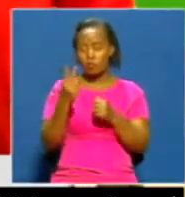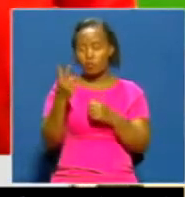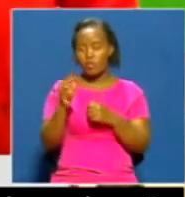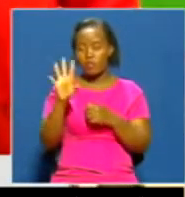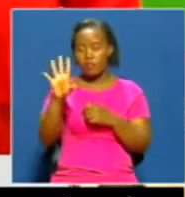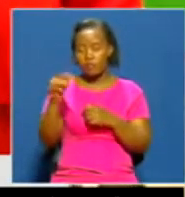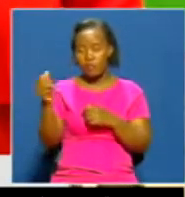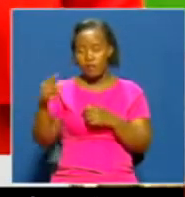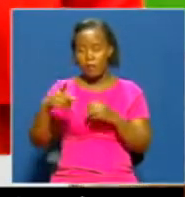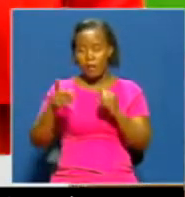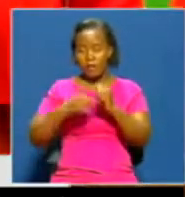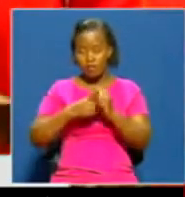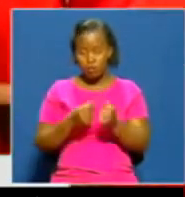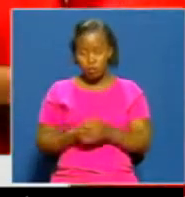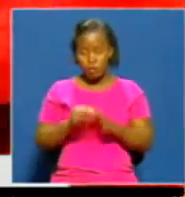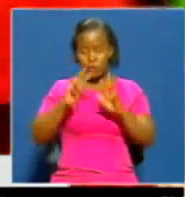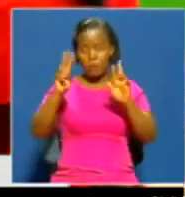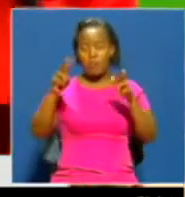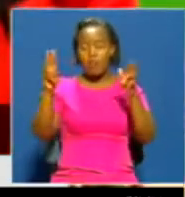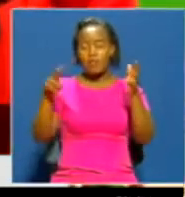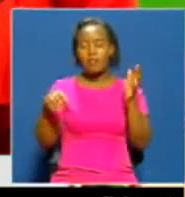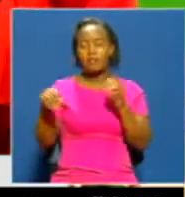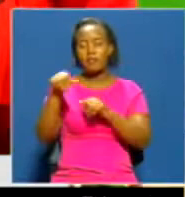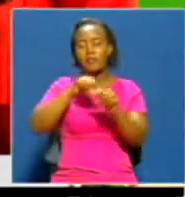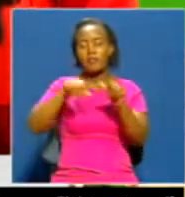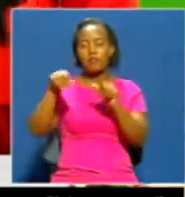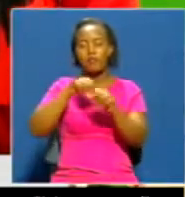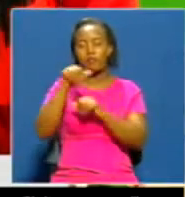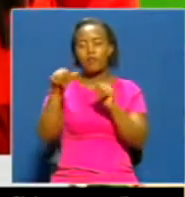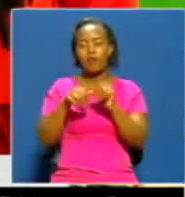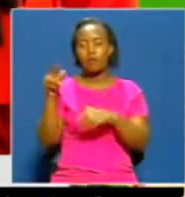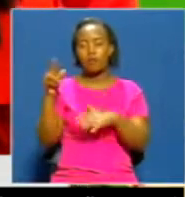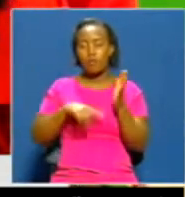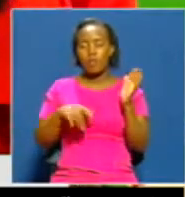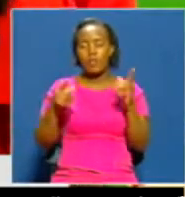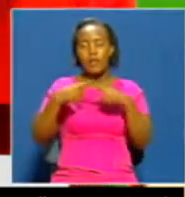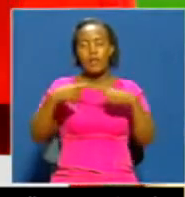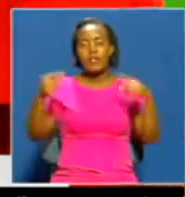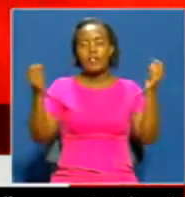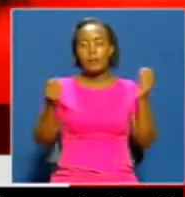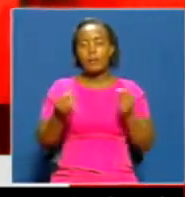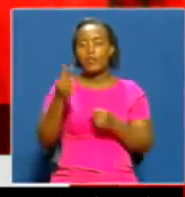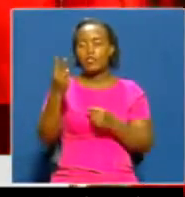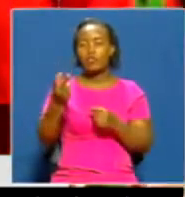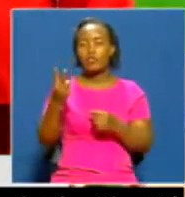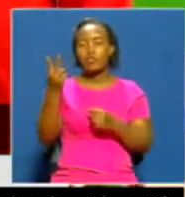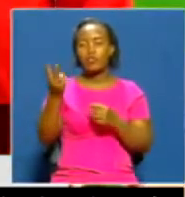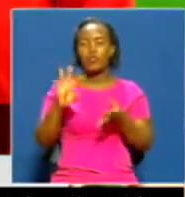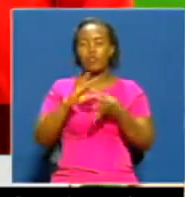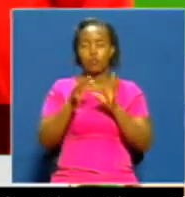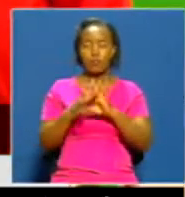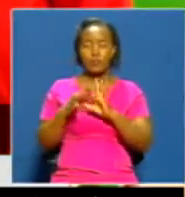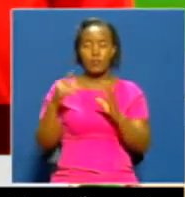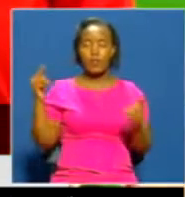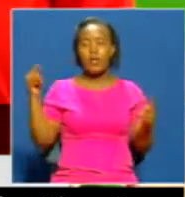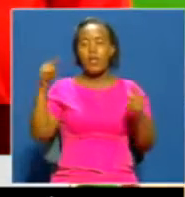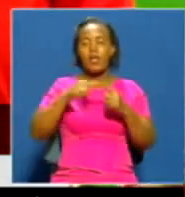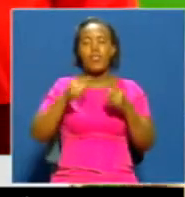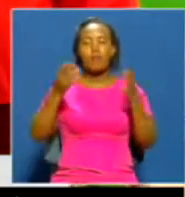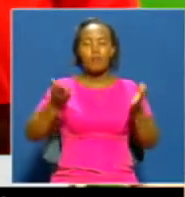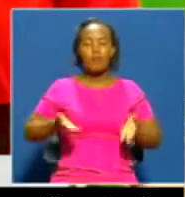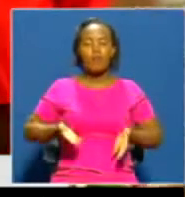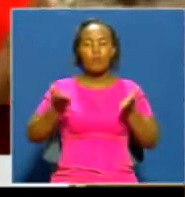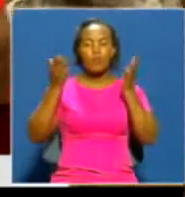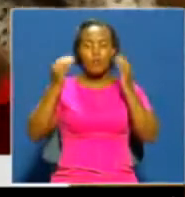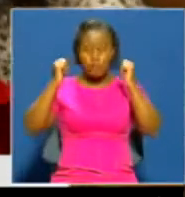25th June 2021. The theme of the competition revolved around the upcoming Tokyo 2020 Olympic, with the aim of promoting education on the Olympics to